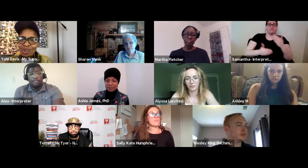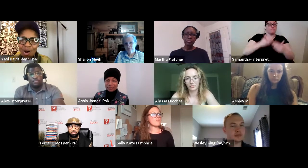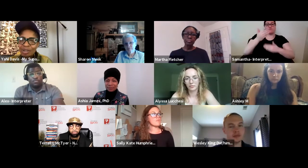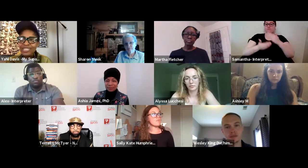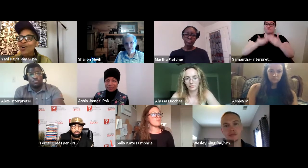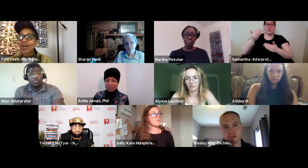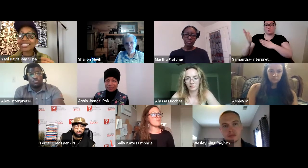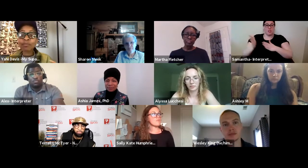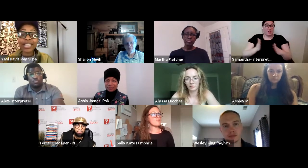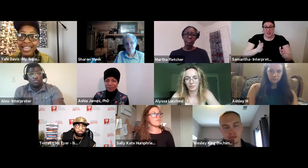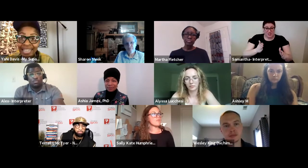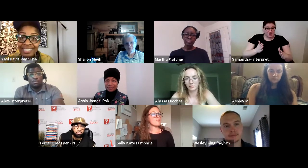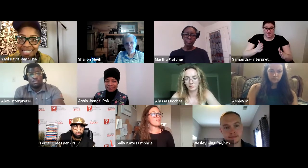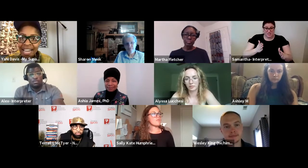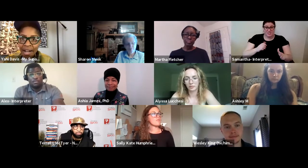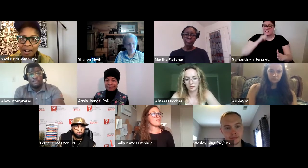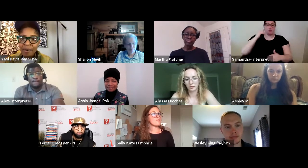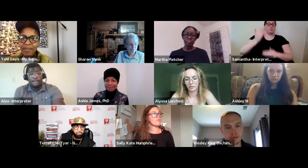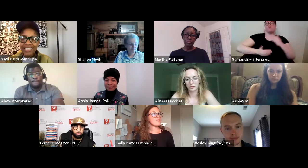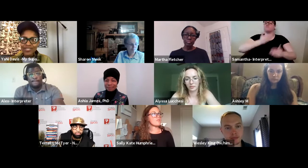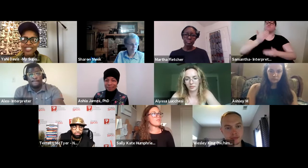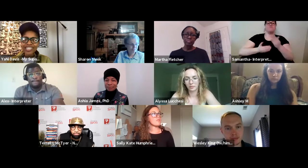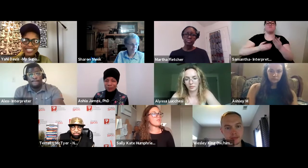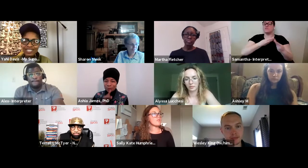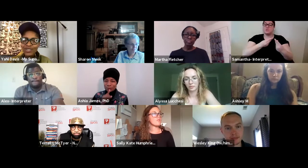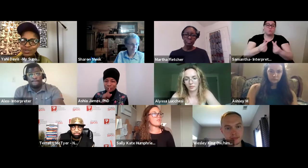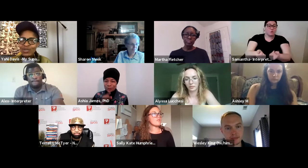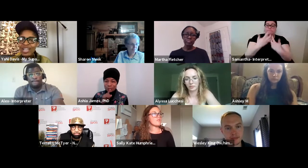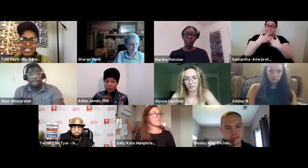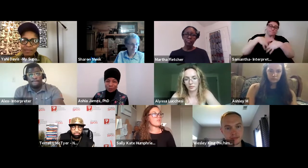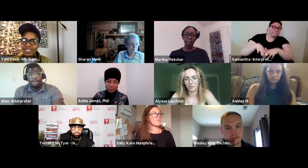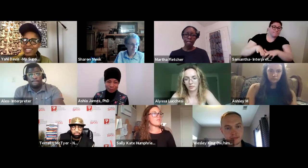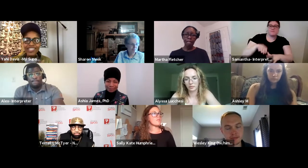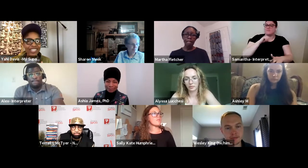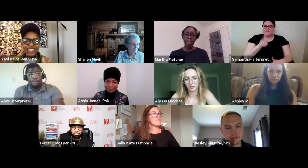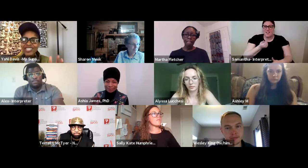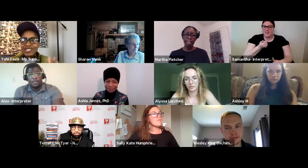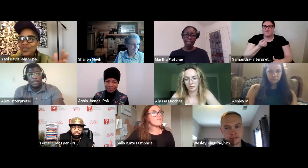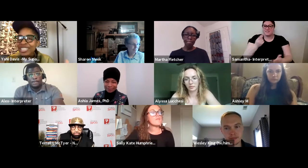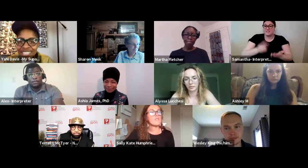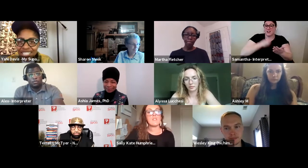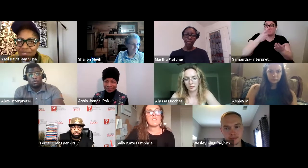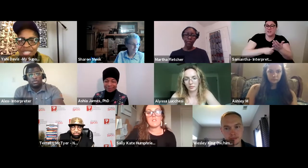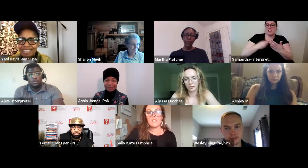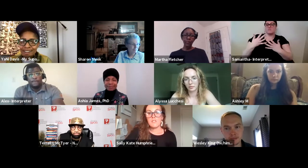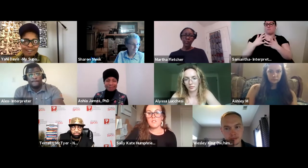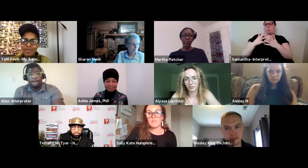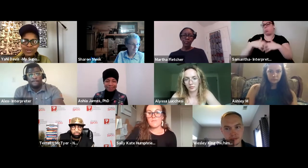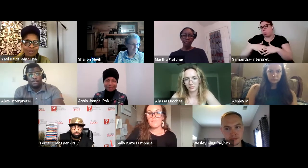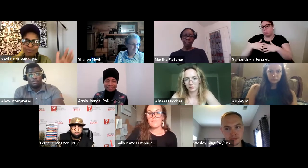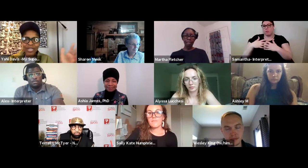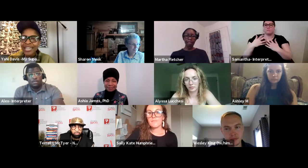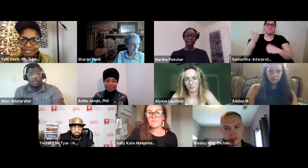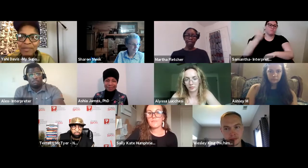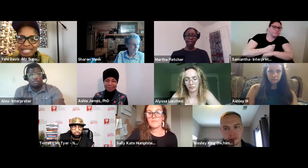don't always go as planned, as it relates to some of the situations that we set up,